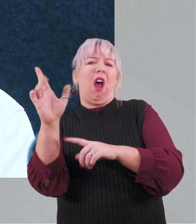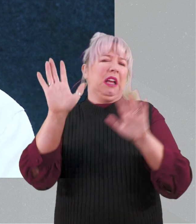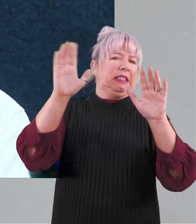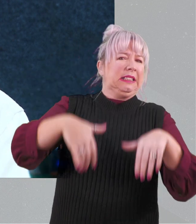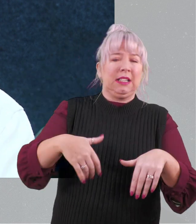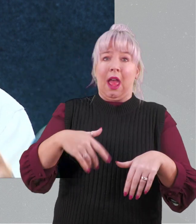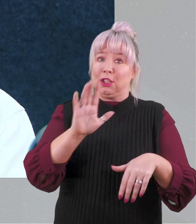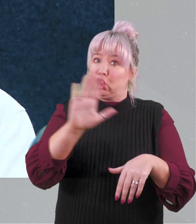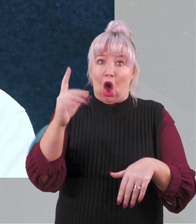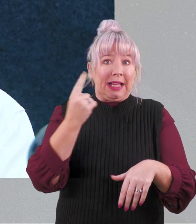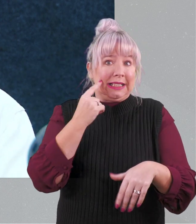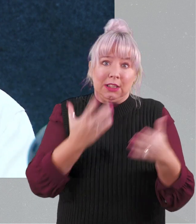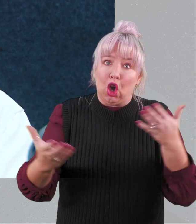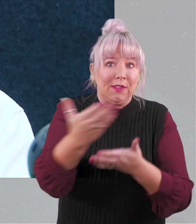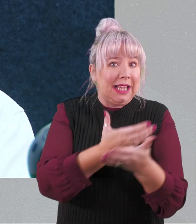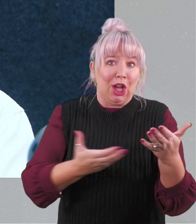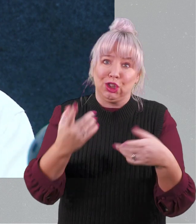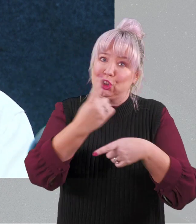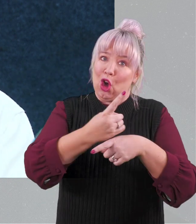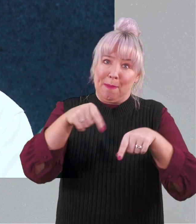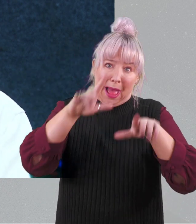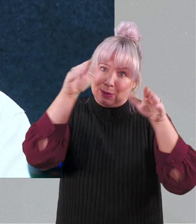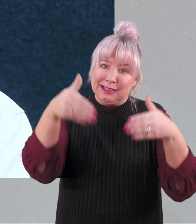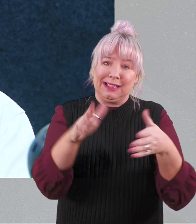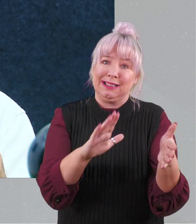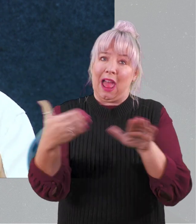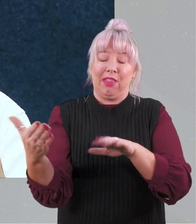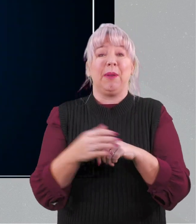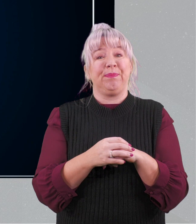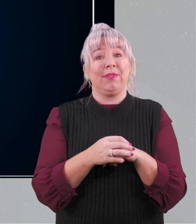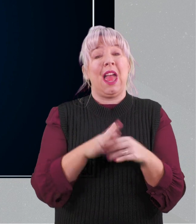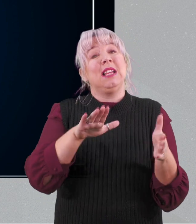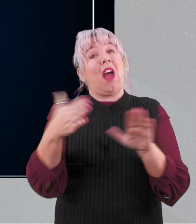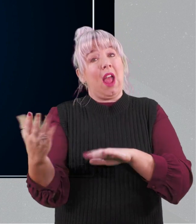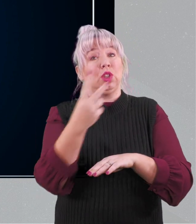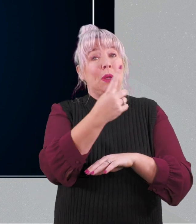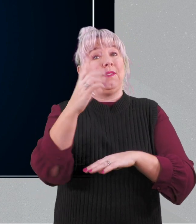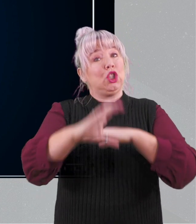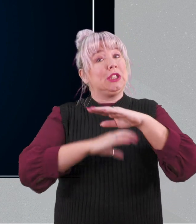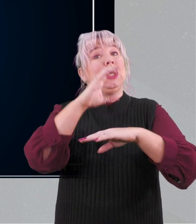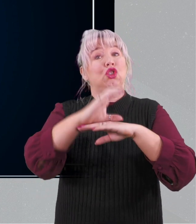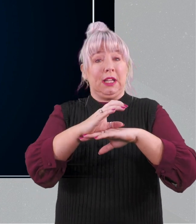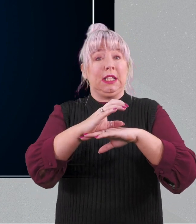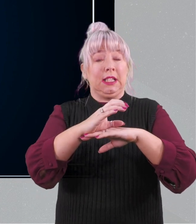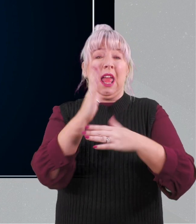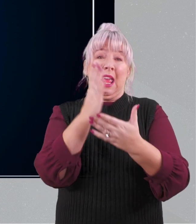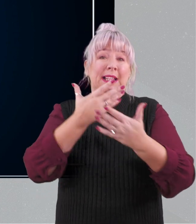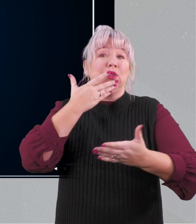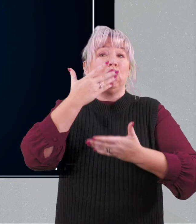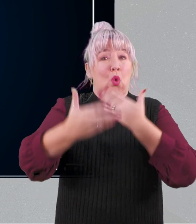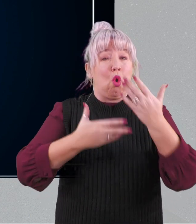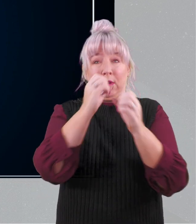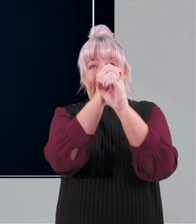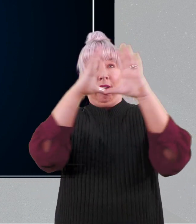we come to it. But this is not an easy bridge to cross. Dying in the 21st century